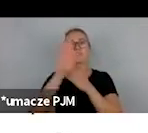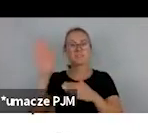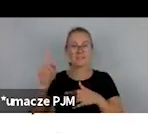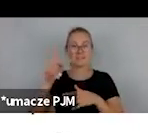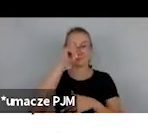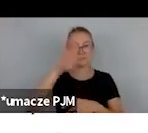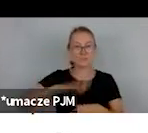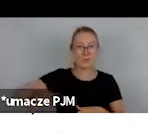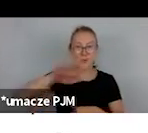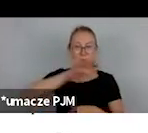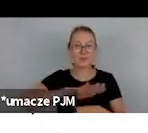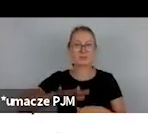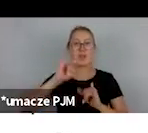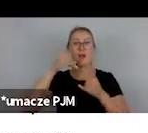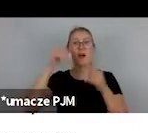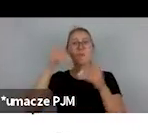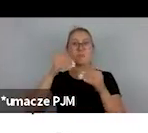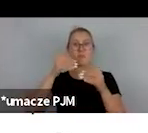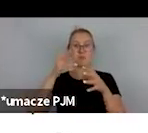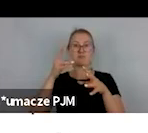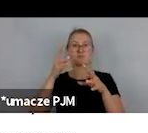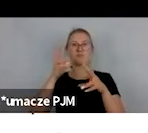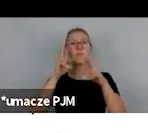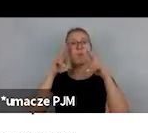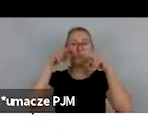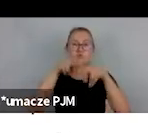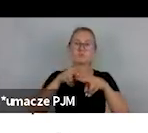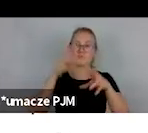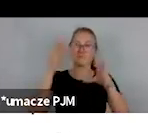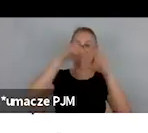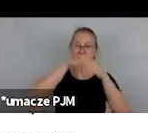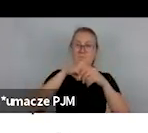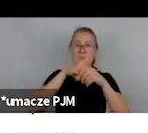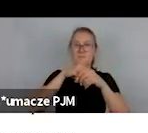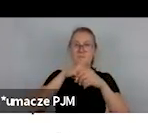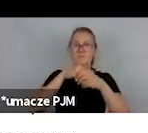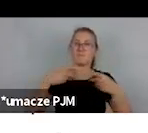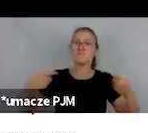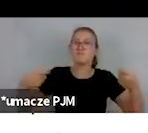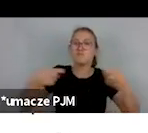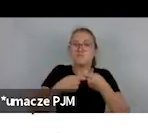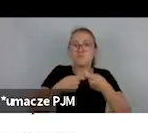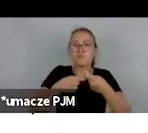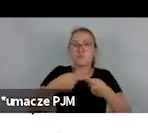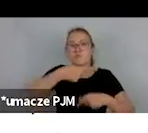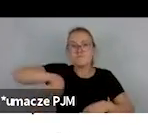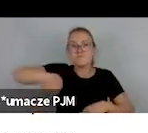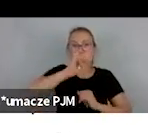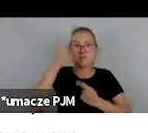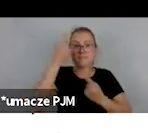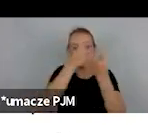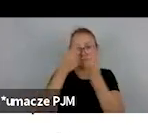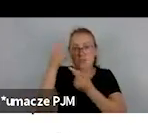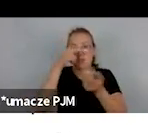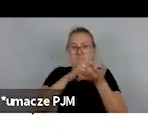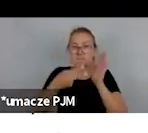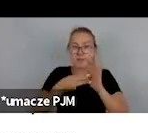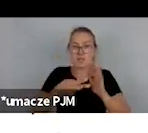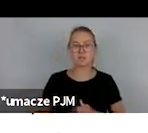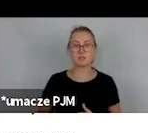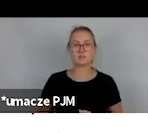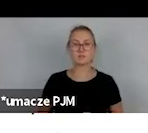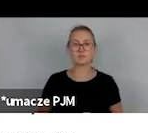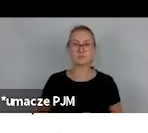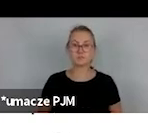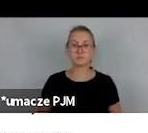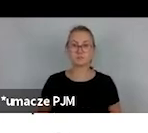actors that need to be involved here? And when I worked at Mission High School in San Francisco, we didn't do that. We just worked with those young people.